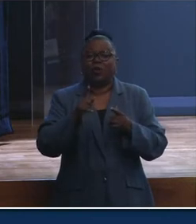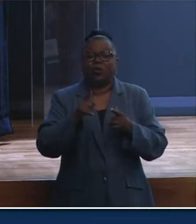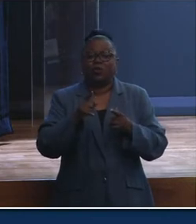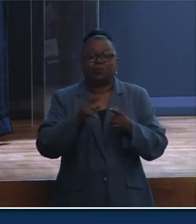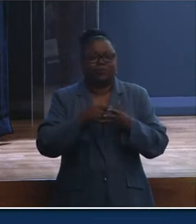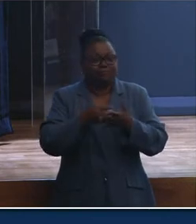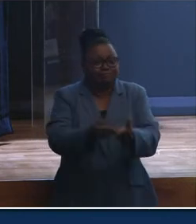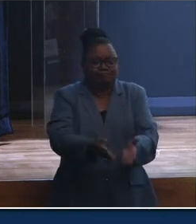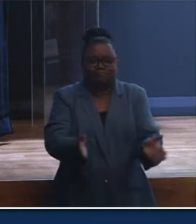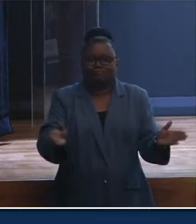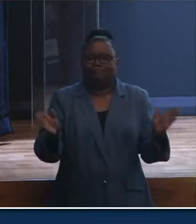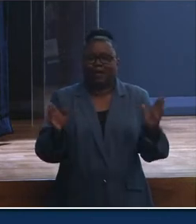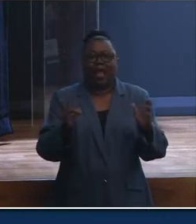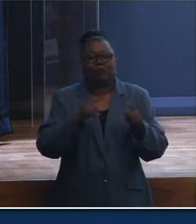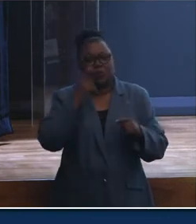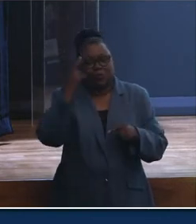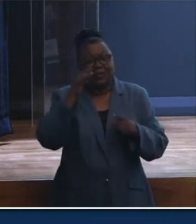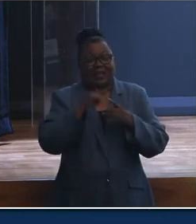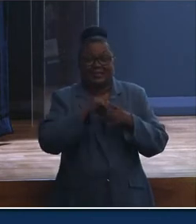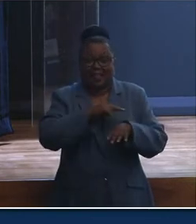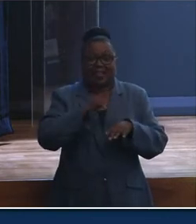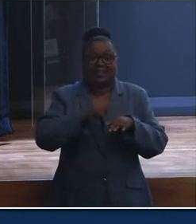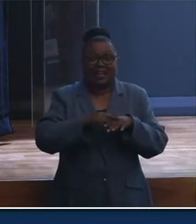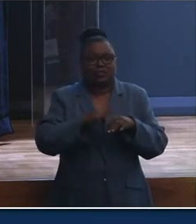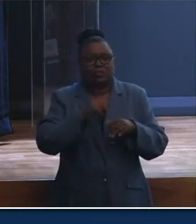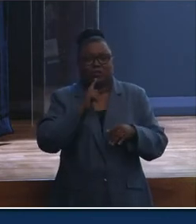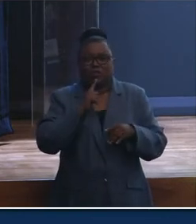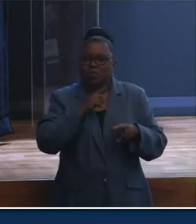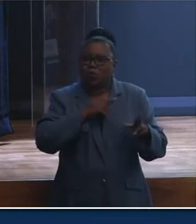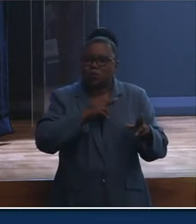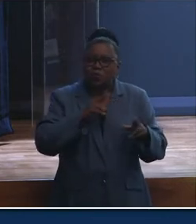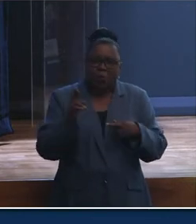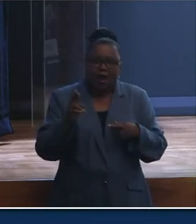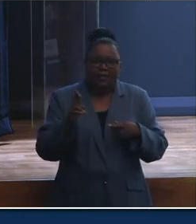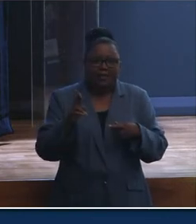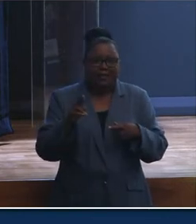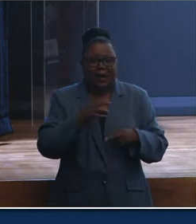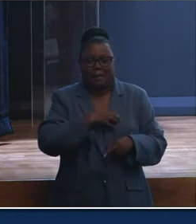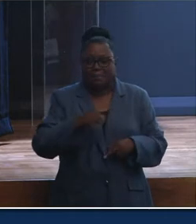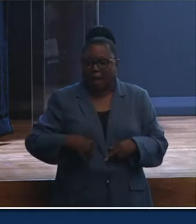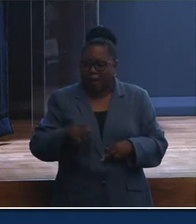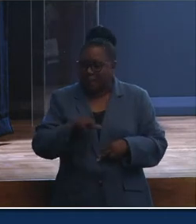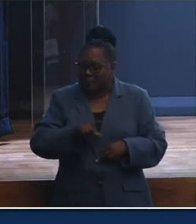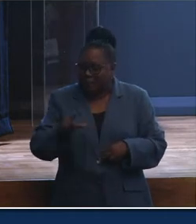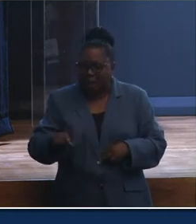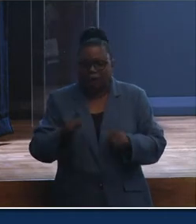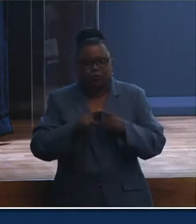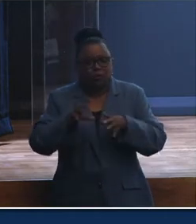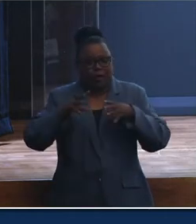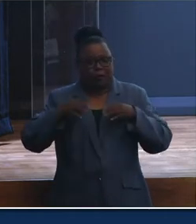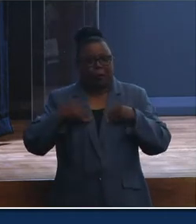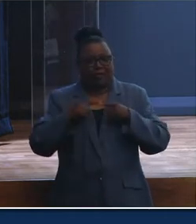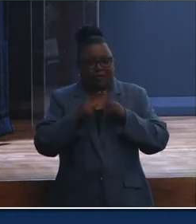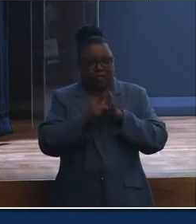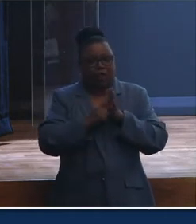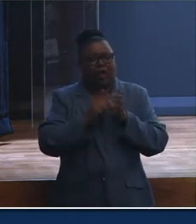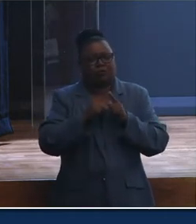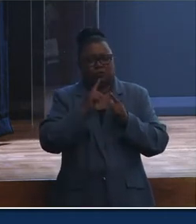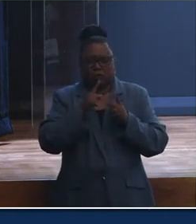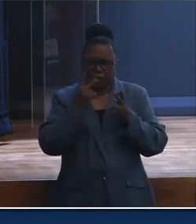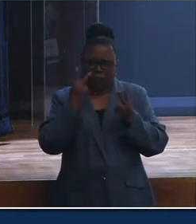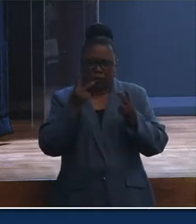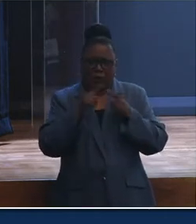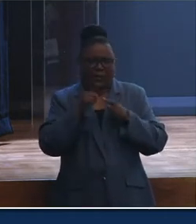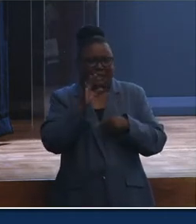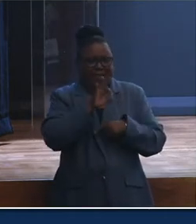floodgates have opened, and we realized that the nation was so ready, Madam Mayor, to embrace this law. And we certainly saw